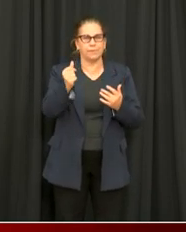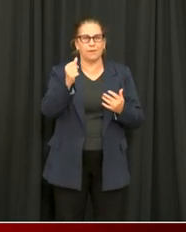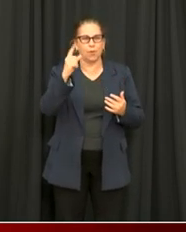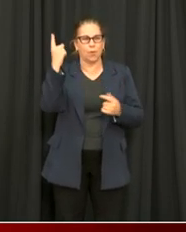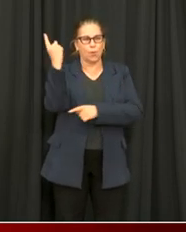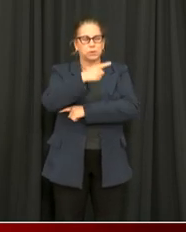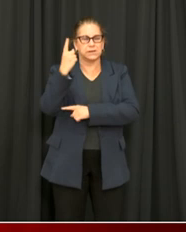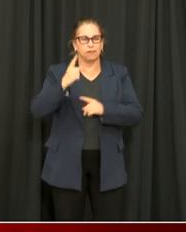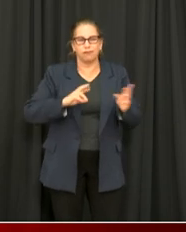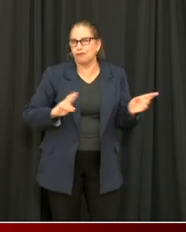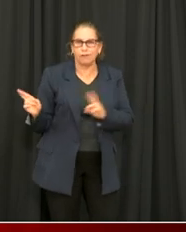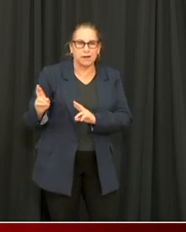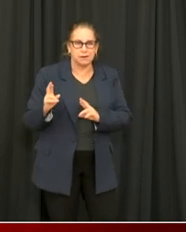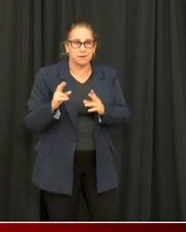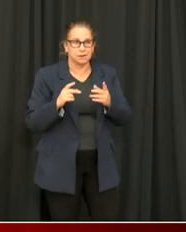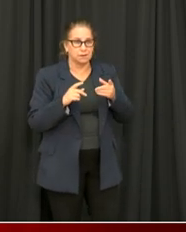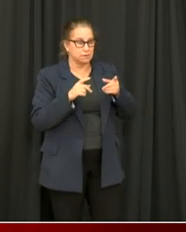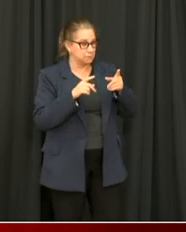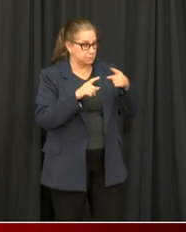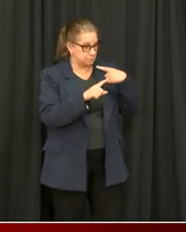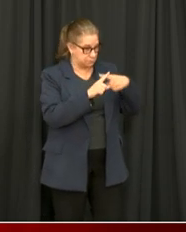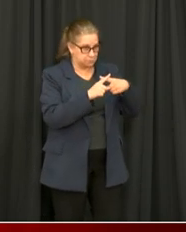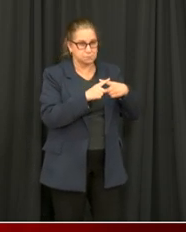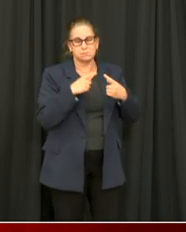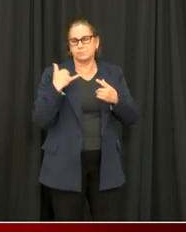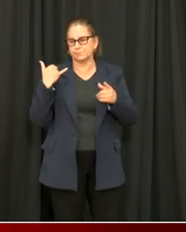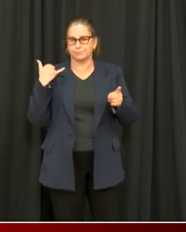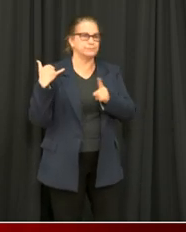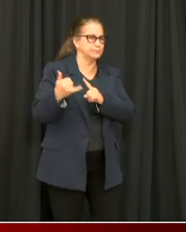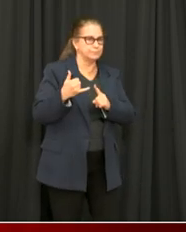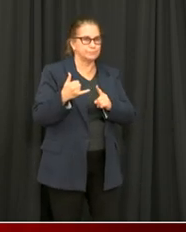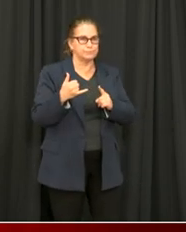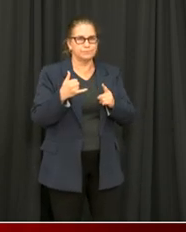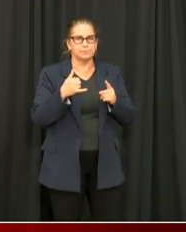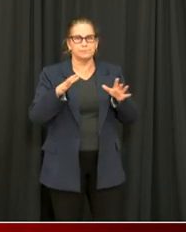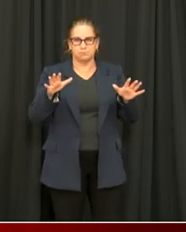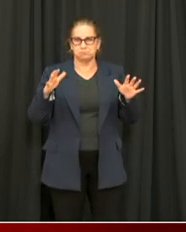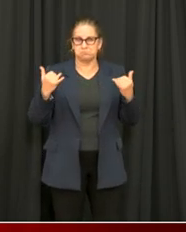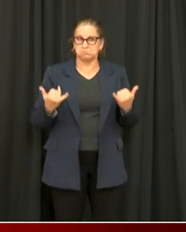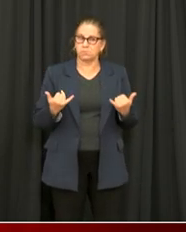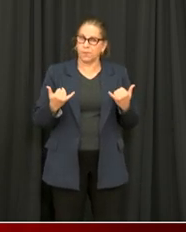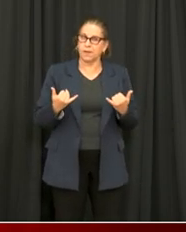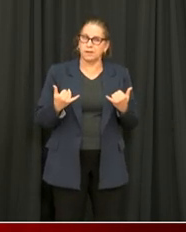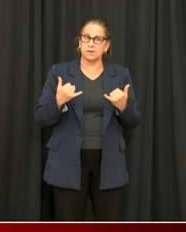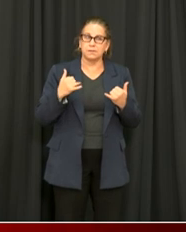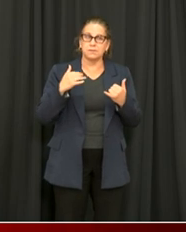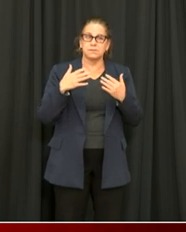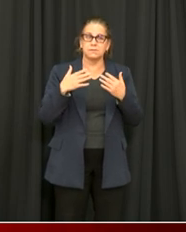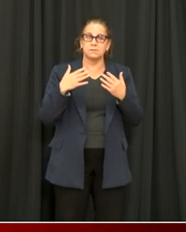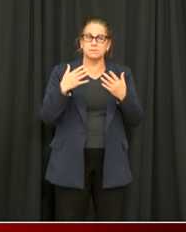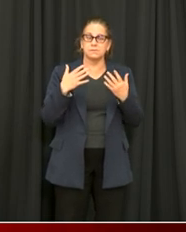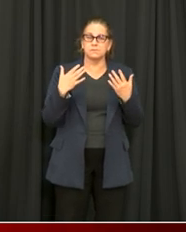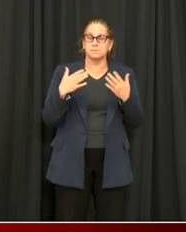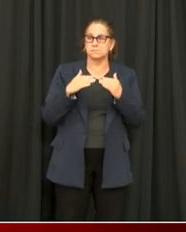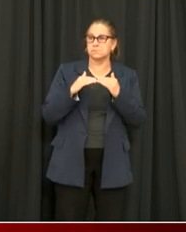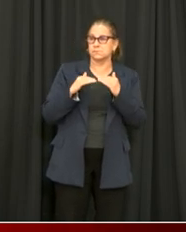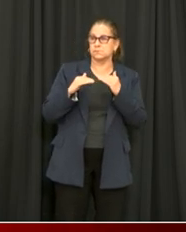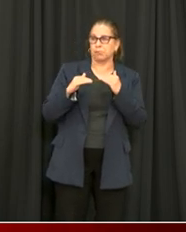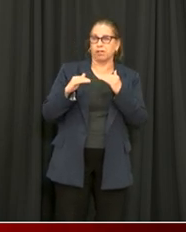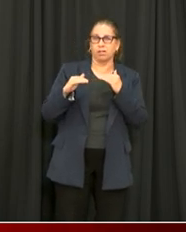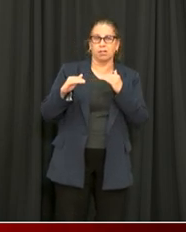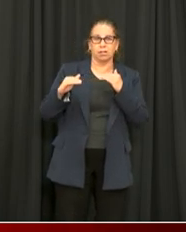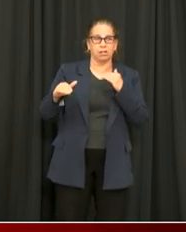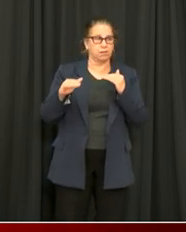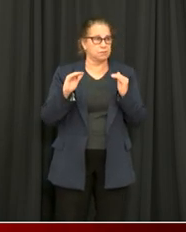the next couple of days, and we expect it to be able to be sustained over 90% in the next week or so.